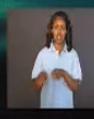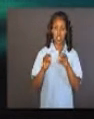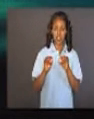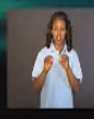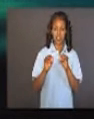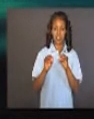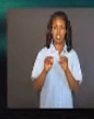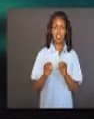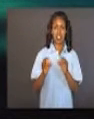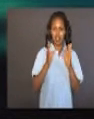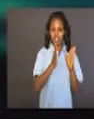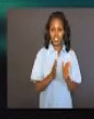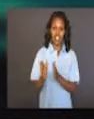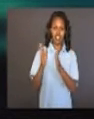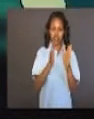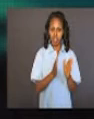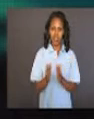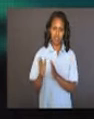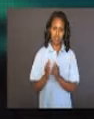Students, let's get ready.